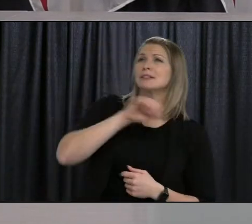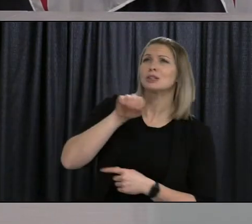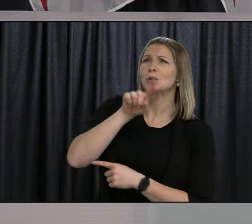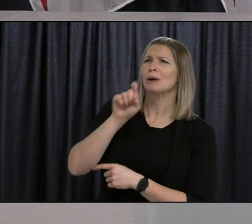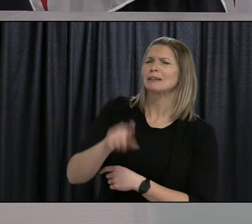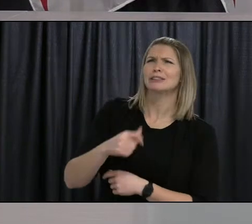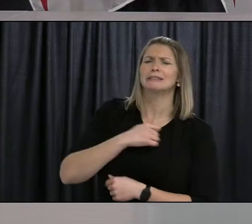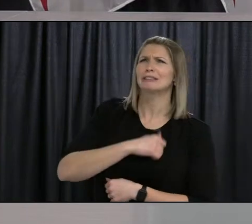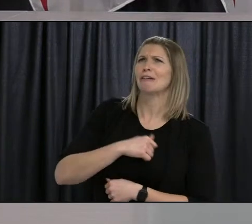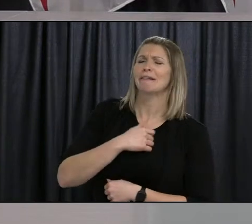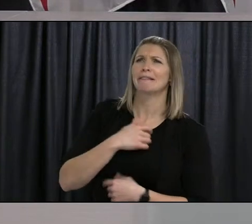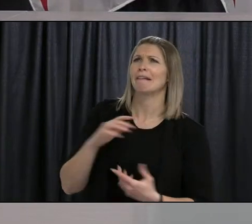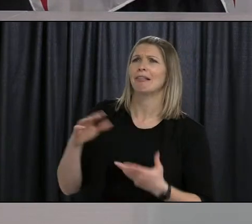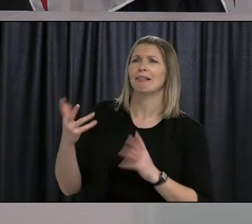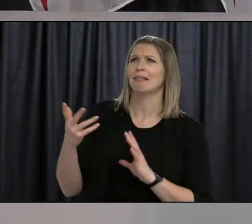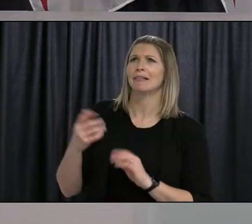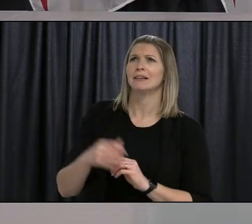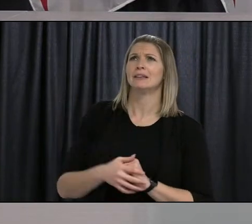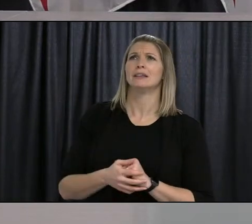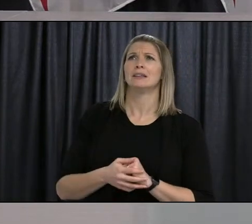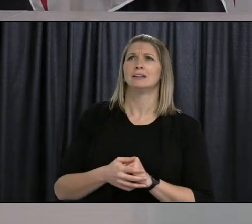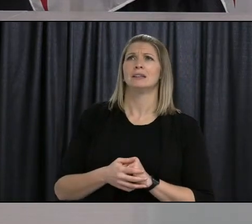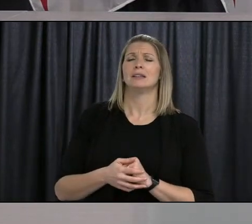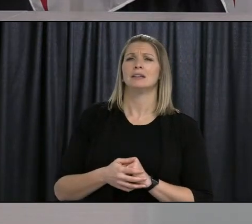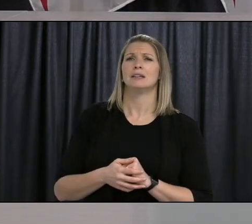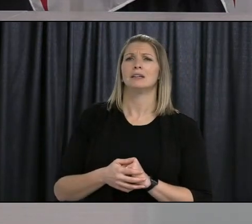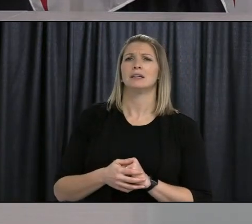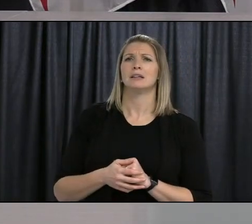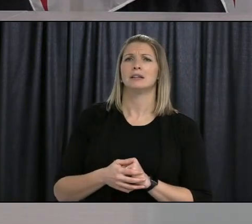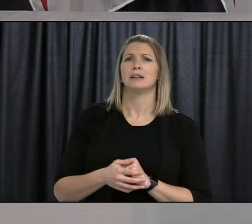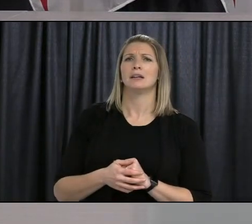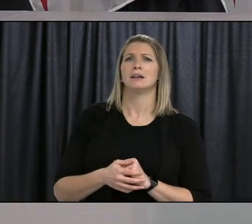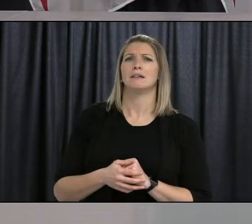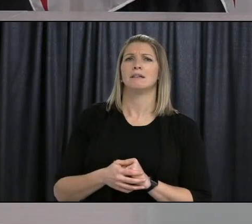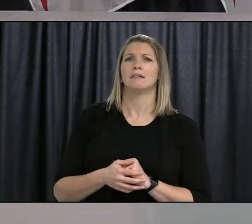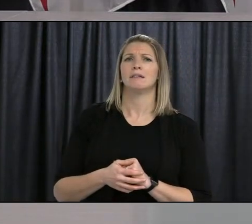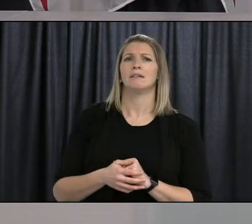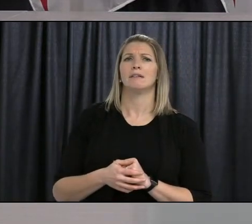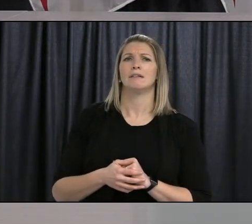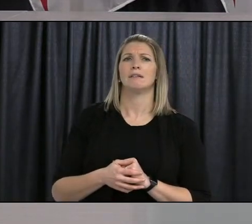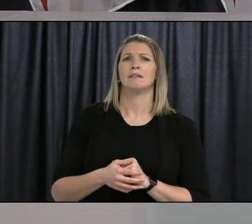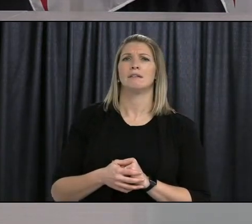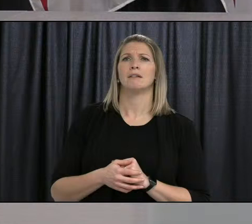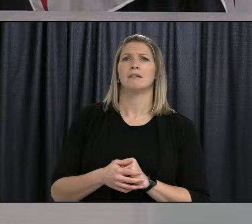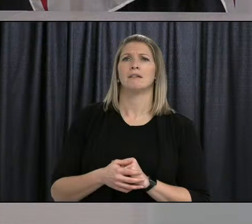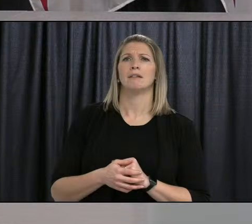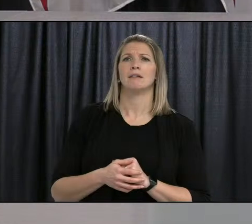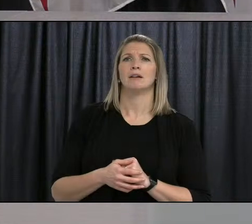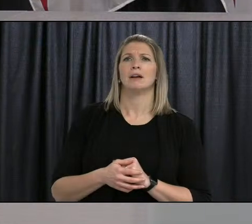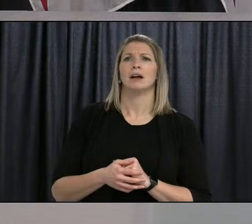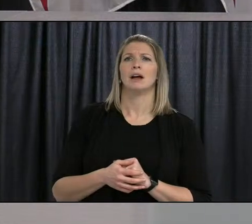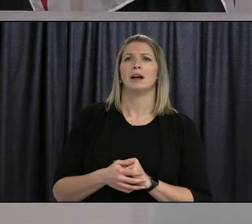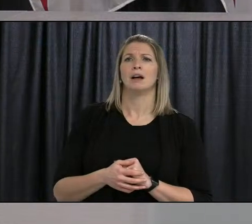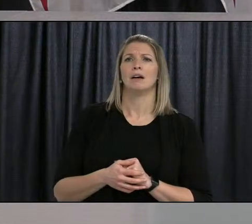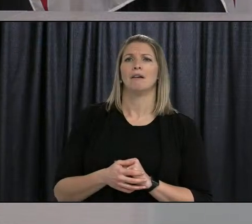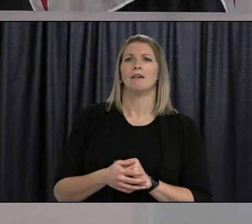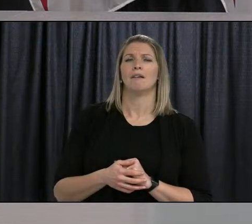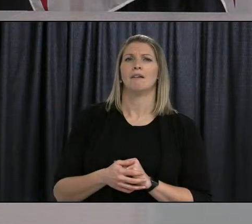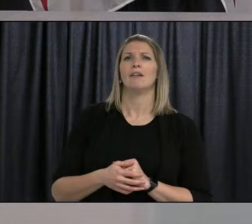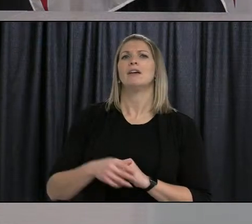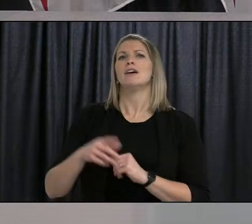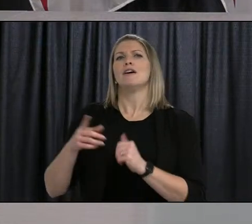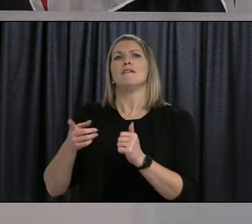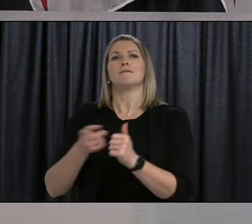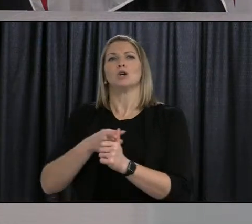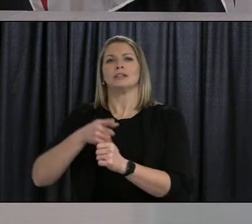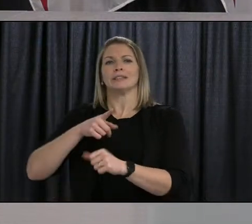Peter. I didn't hear it. I'm sorry. There's not going to be any opportunity for photo or video with the first vaccination